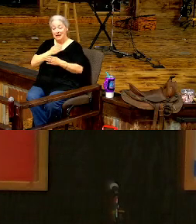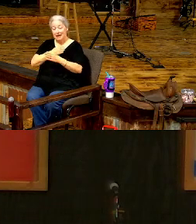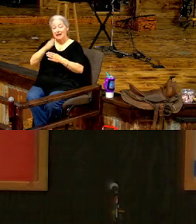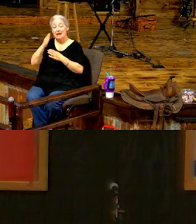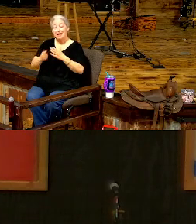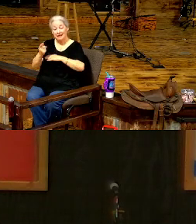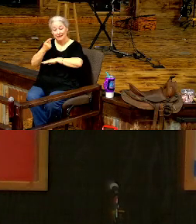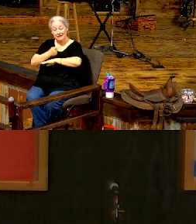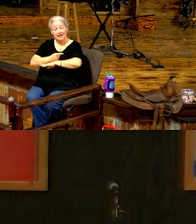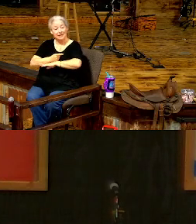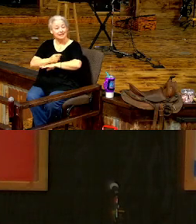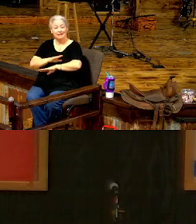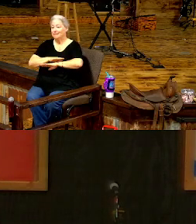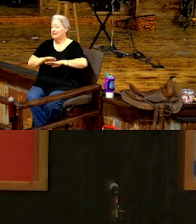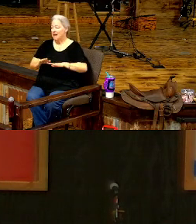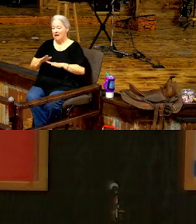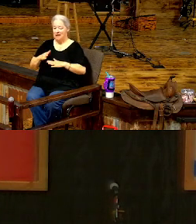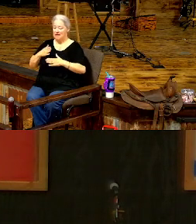Eddie. I'm not getting any younger.